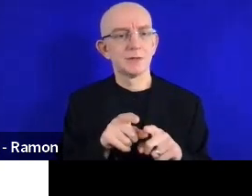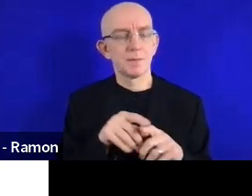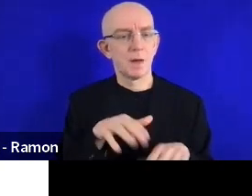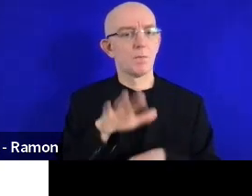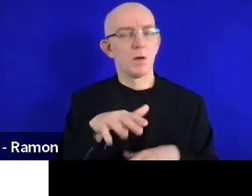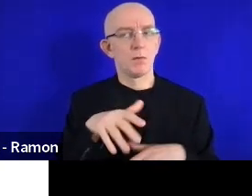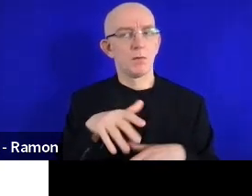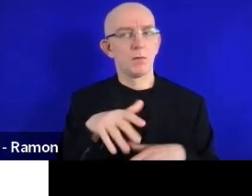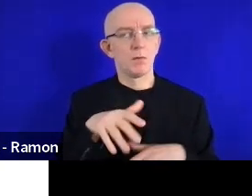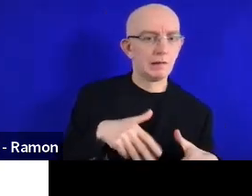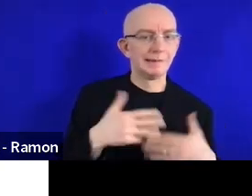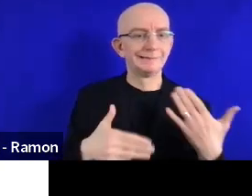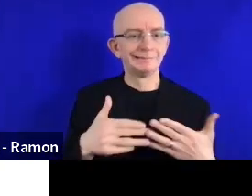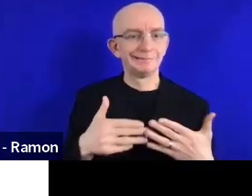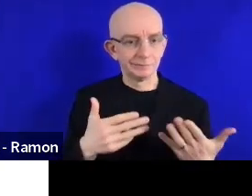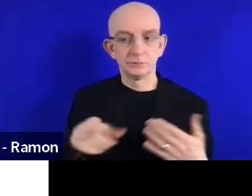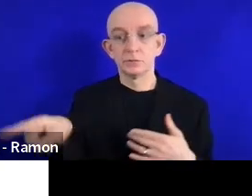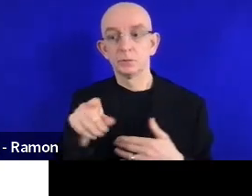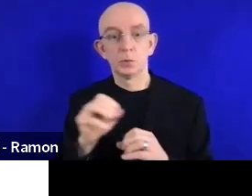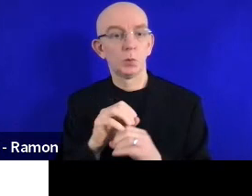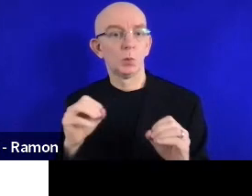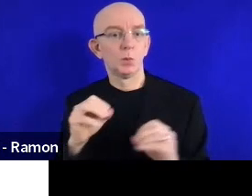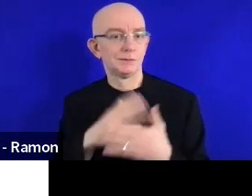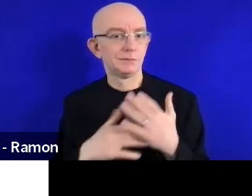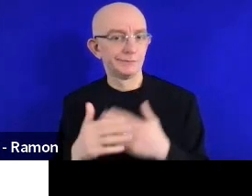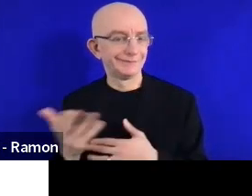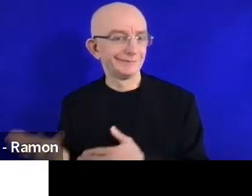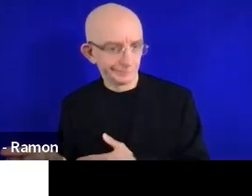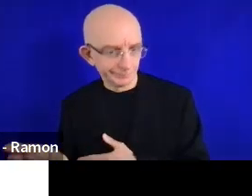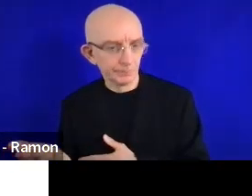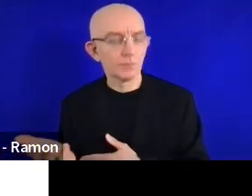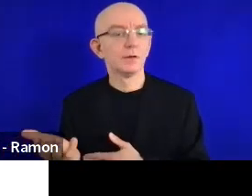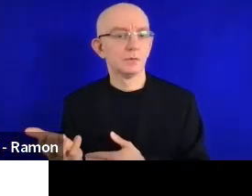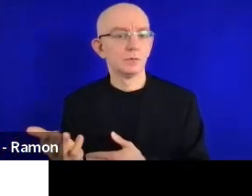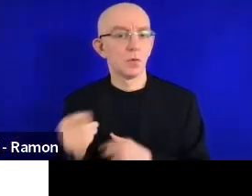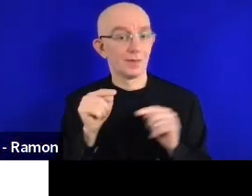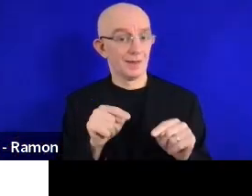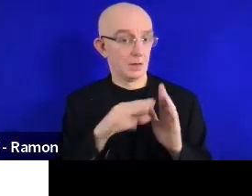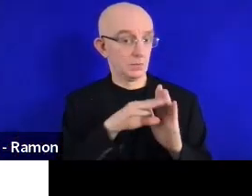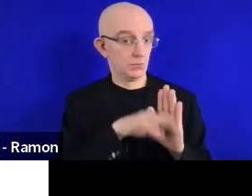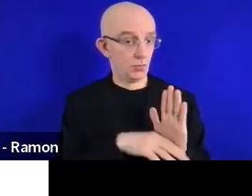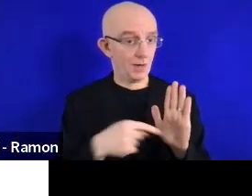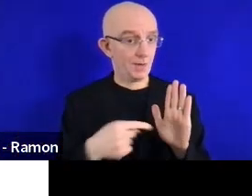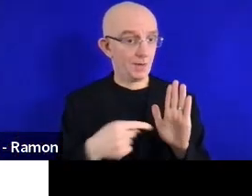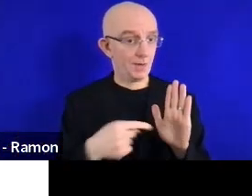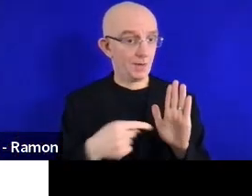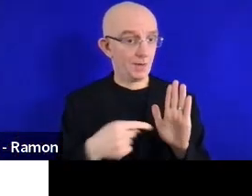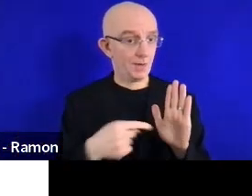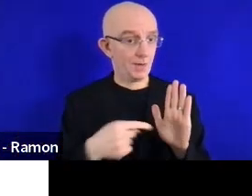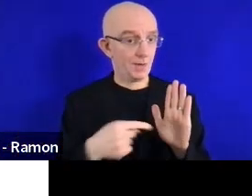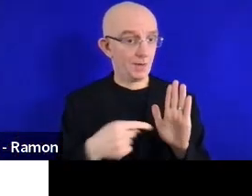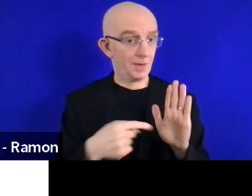had disability. In light of this, a 5th output was crafted, i.e. to